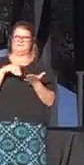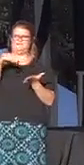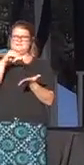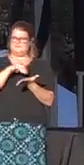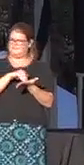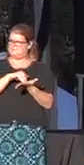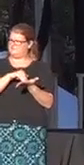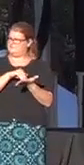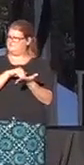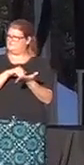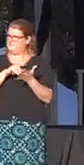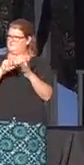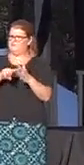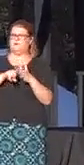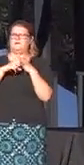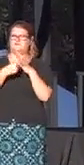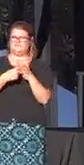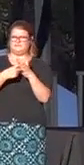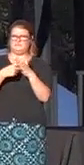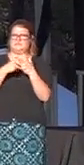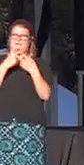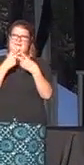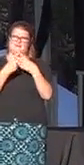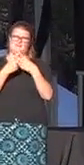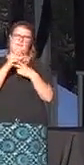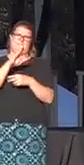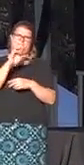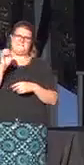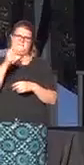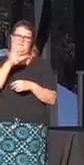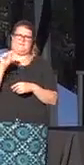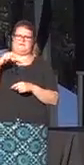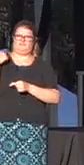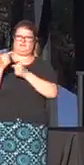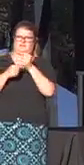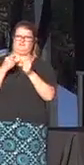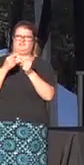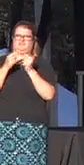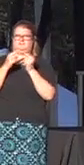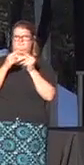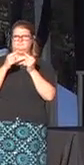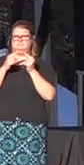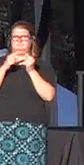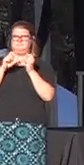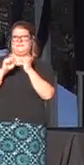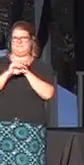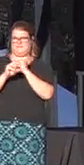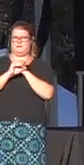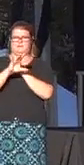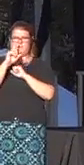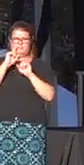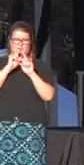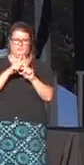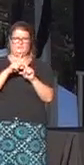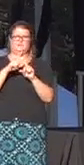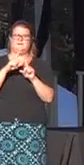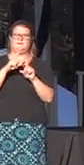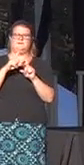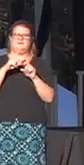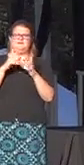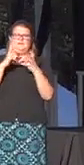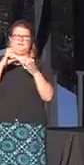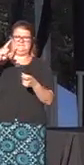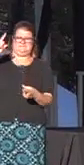Center launched the hashtag Be the Generation campaign with the goal of getting to